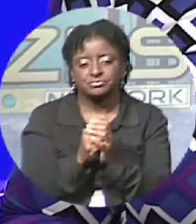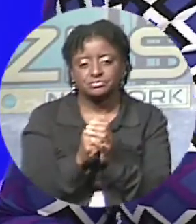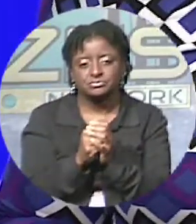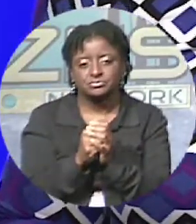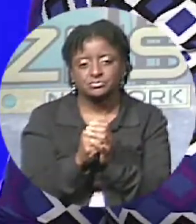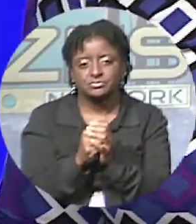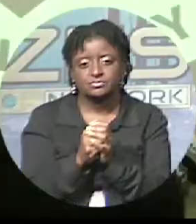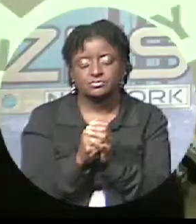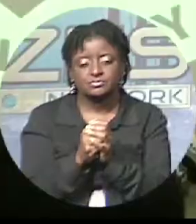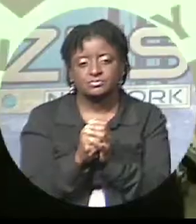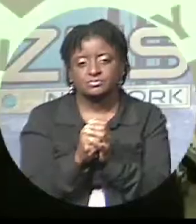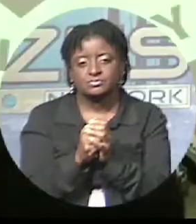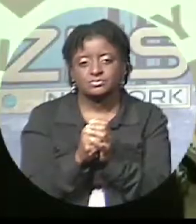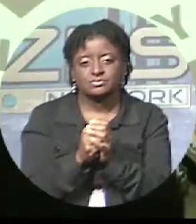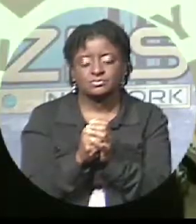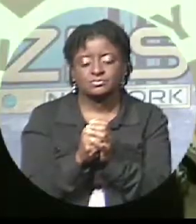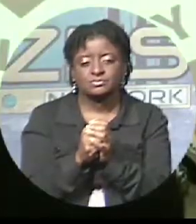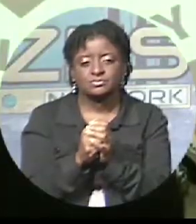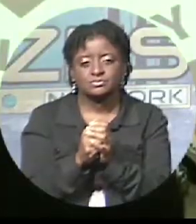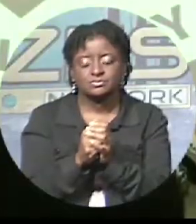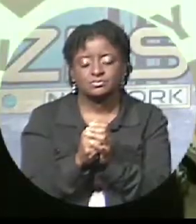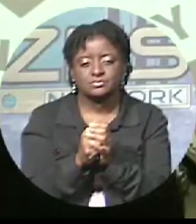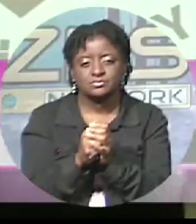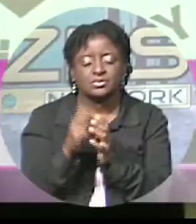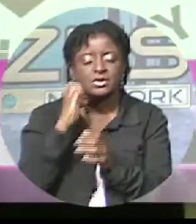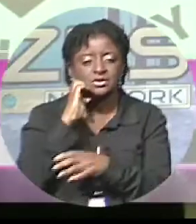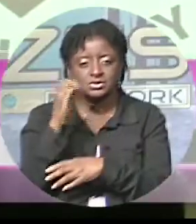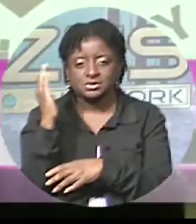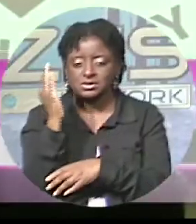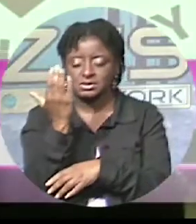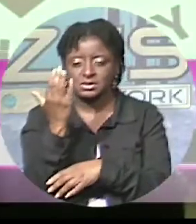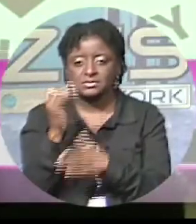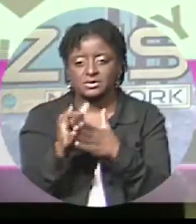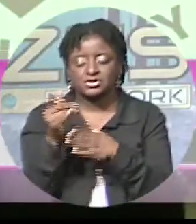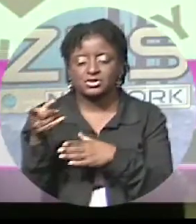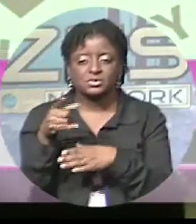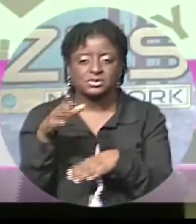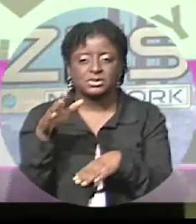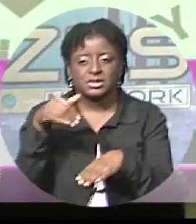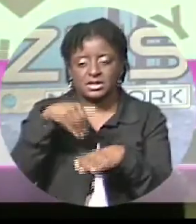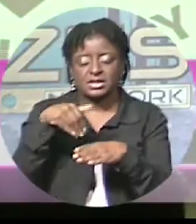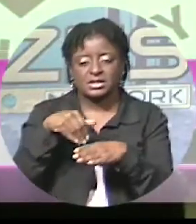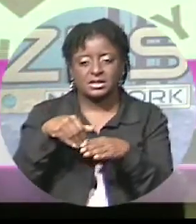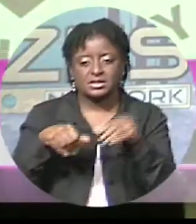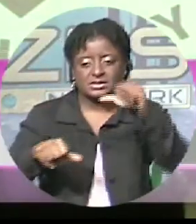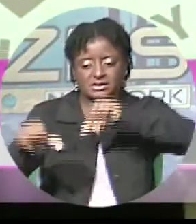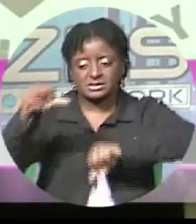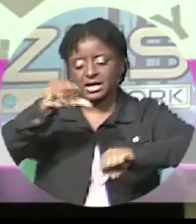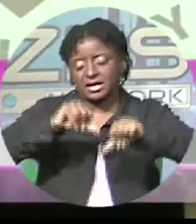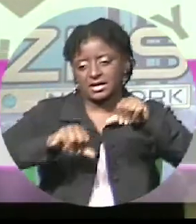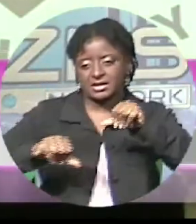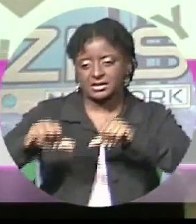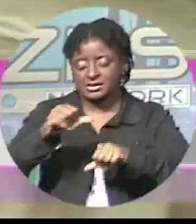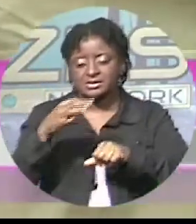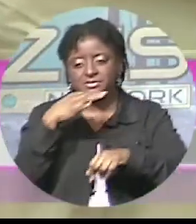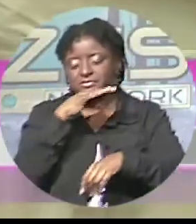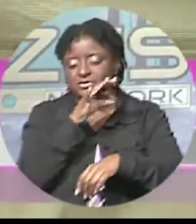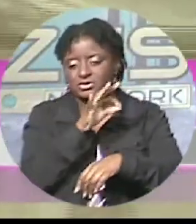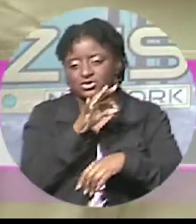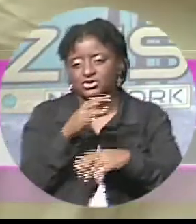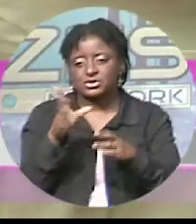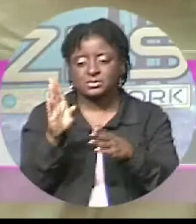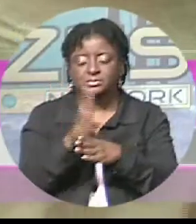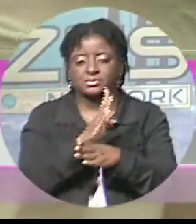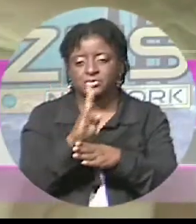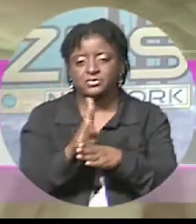look. She looked like she was on the scene of a science fiction movie. This woman in a large baggy white suit wore